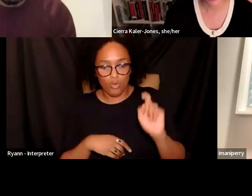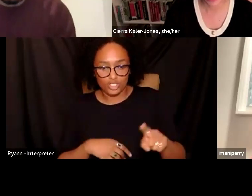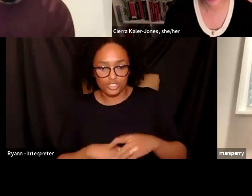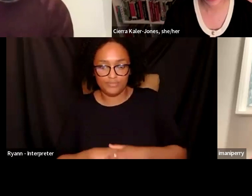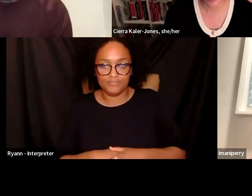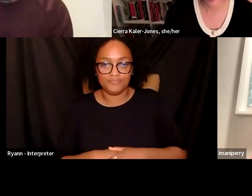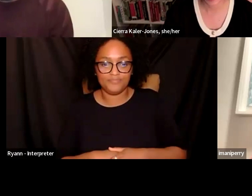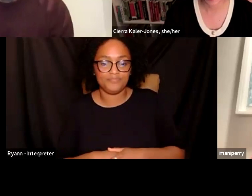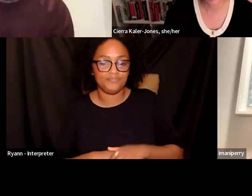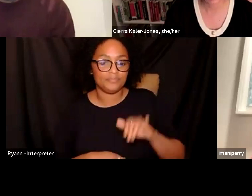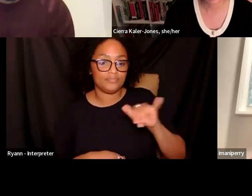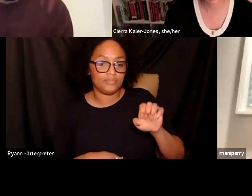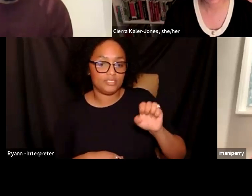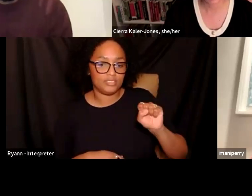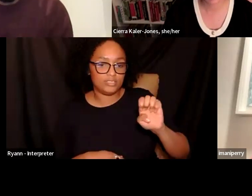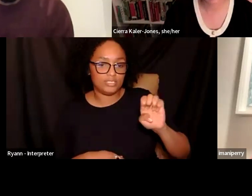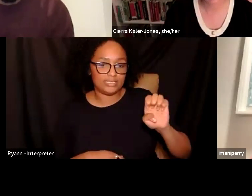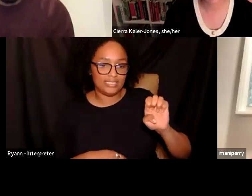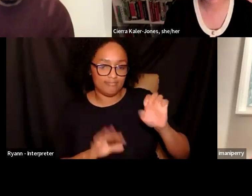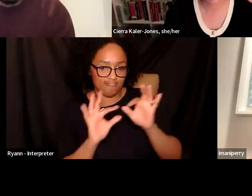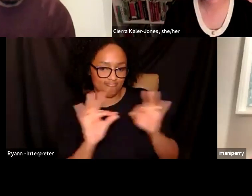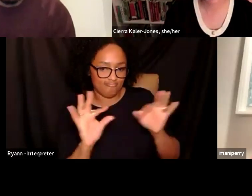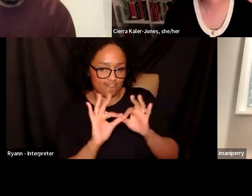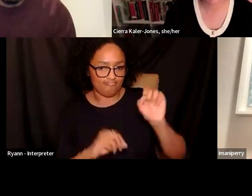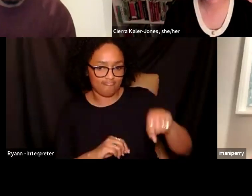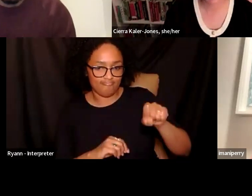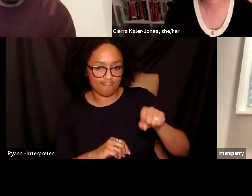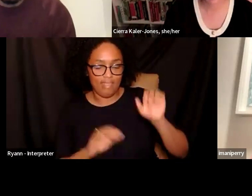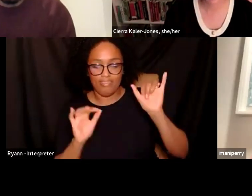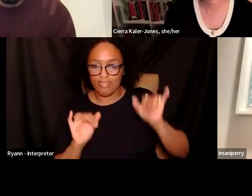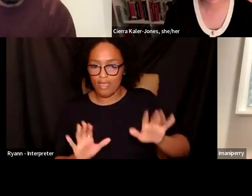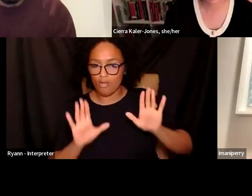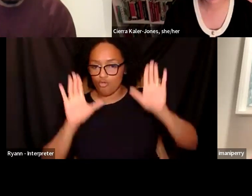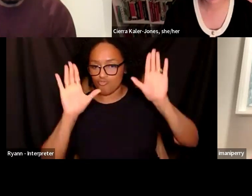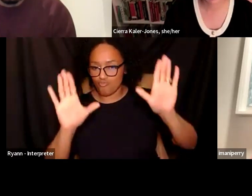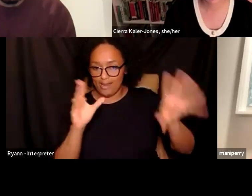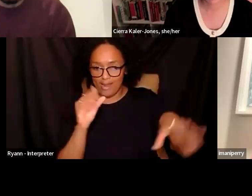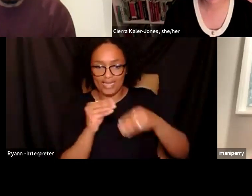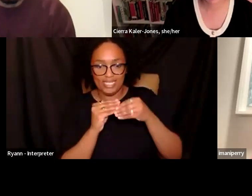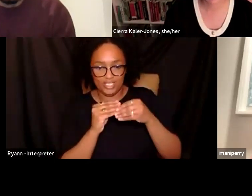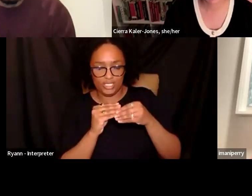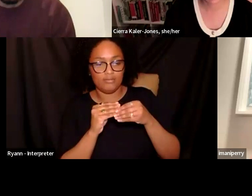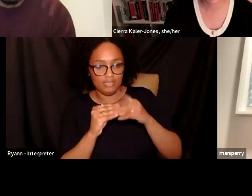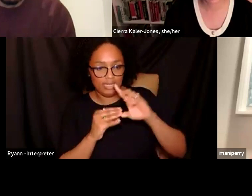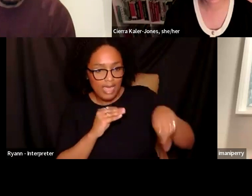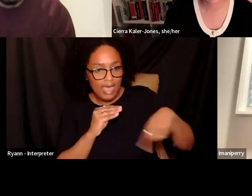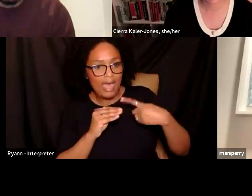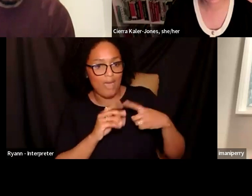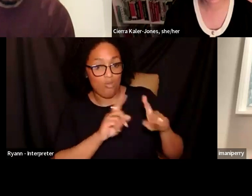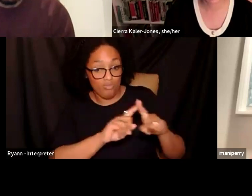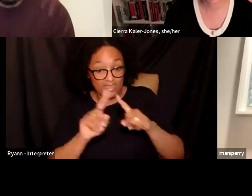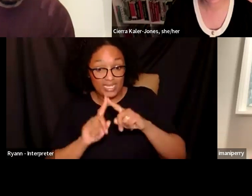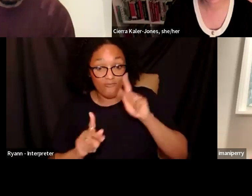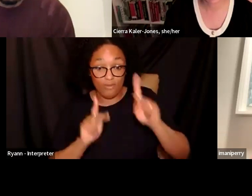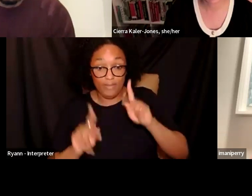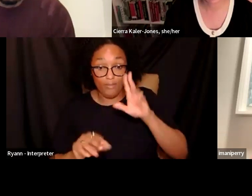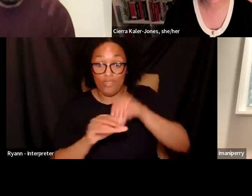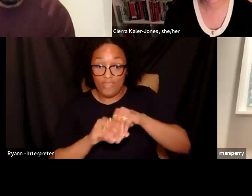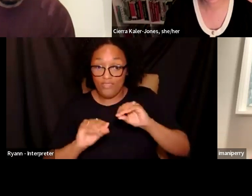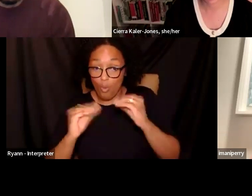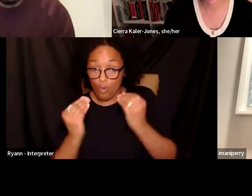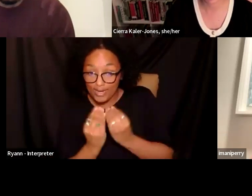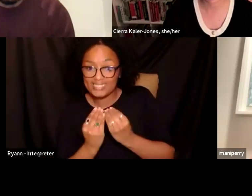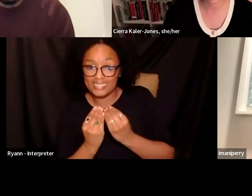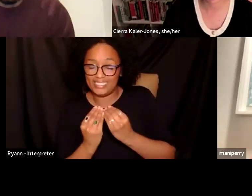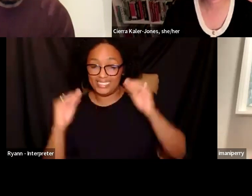addition. Yeah, that black teacher people's history of the rank and file educators who were crucial